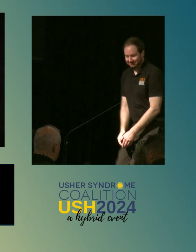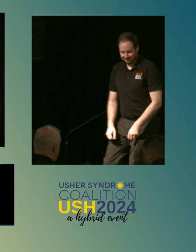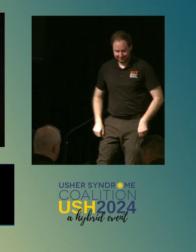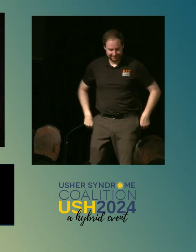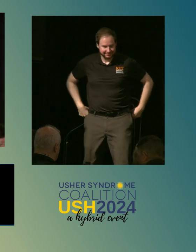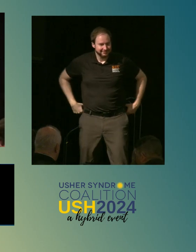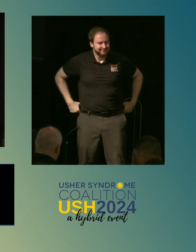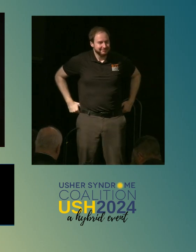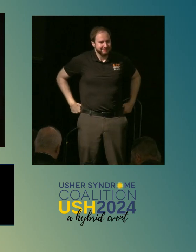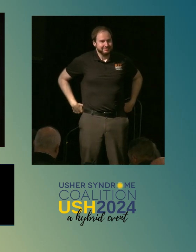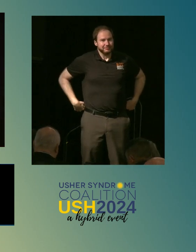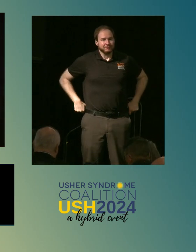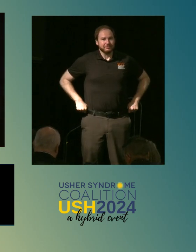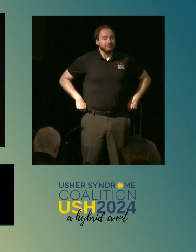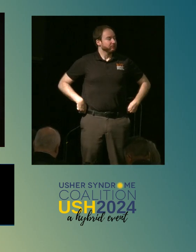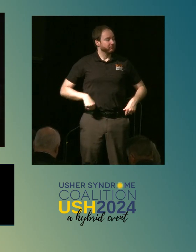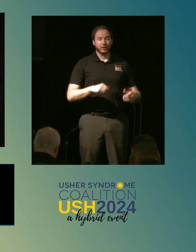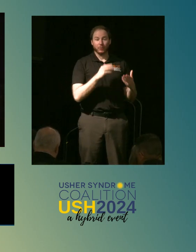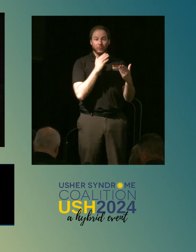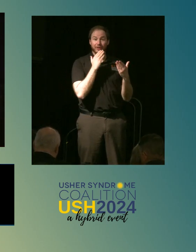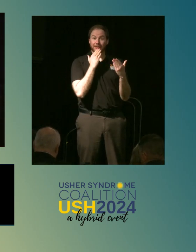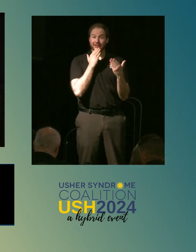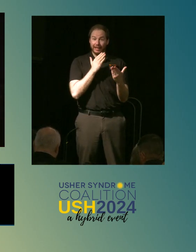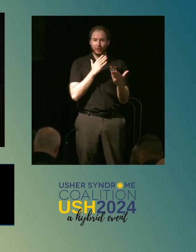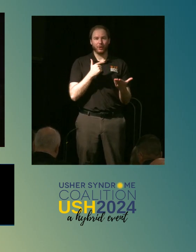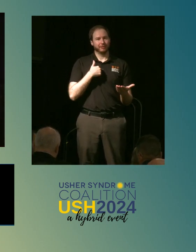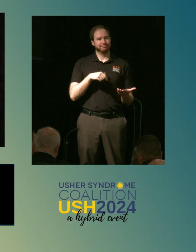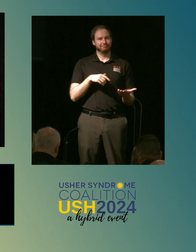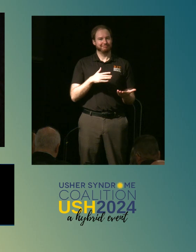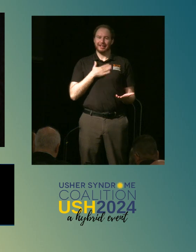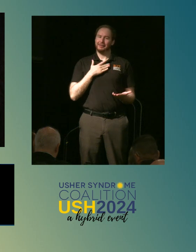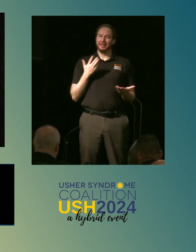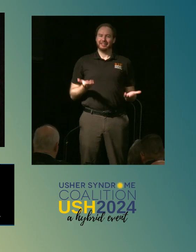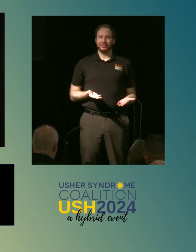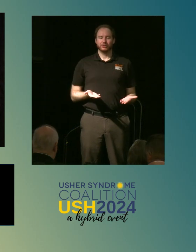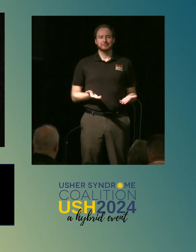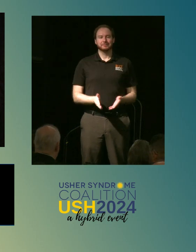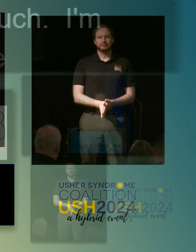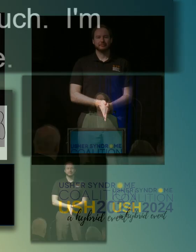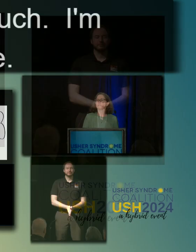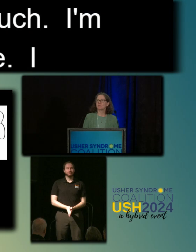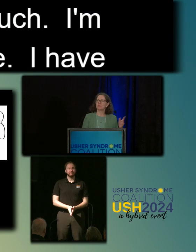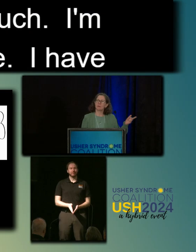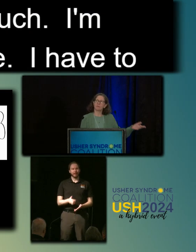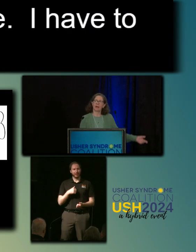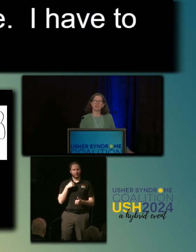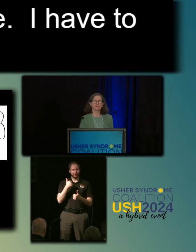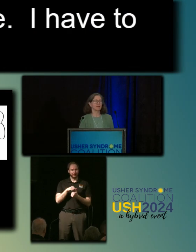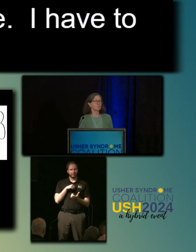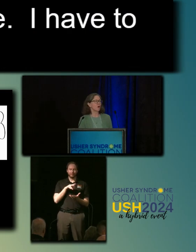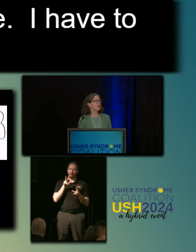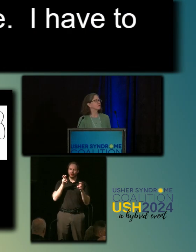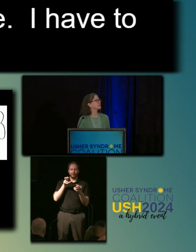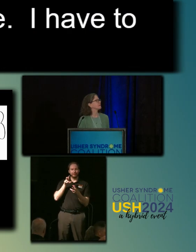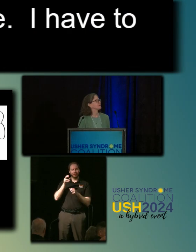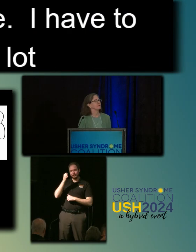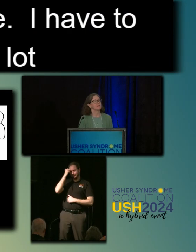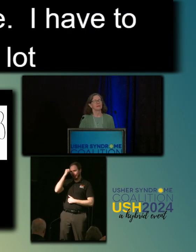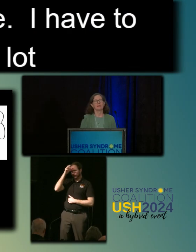Thank you very much. I am really pleased to be here, and I have to say, I've learned a lot from the dumb dads like